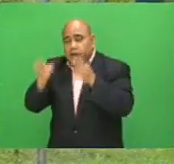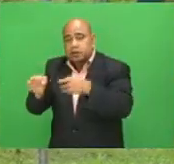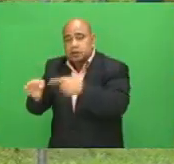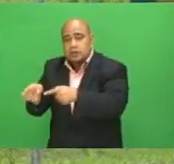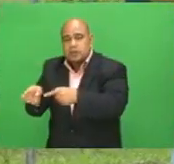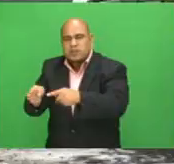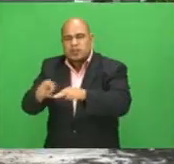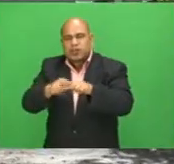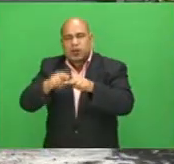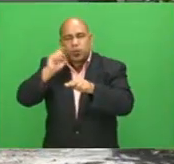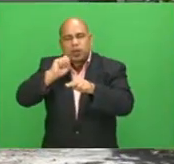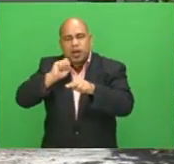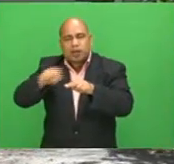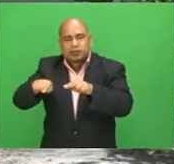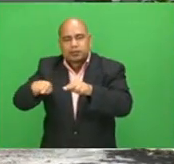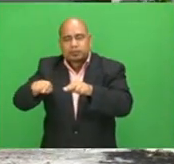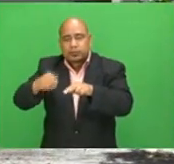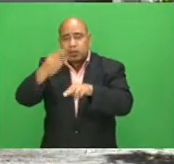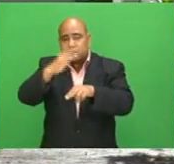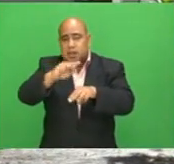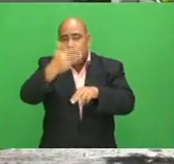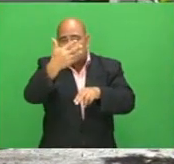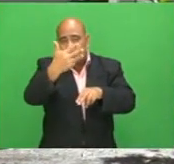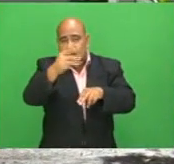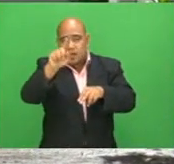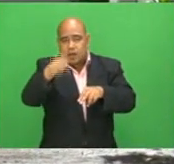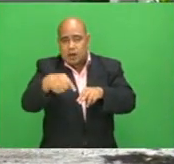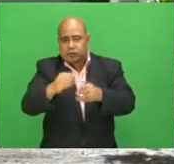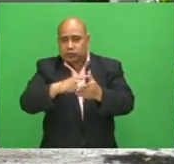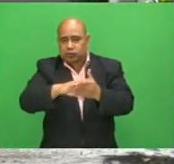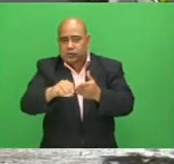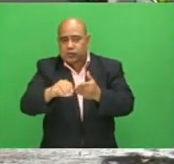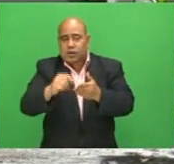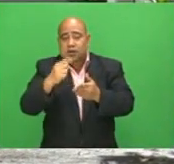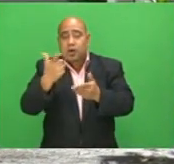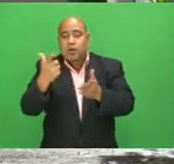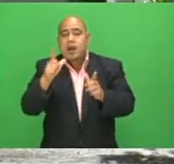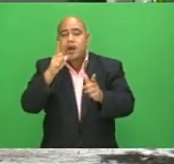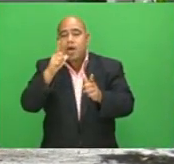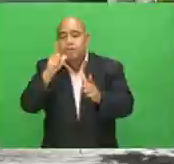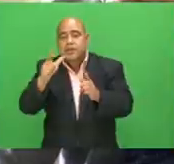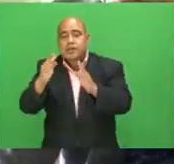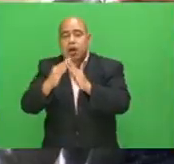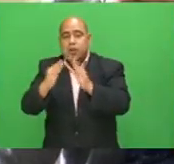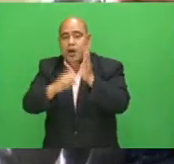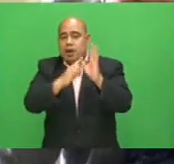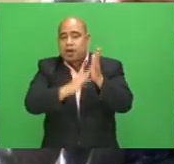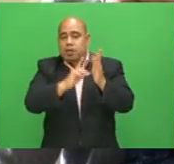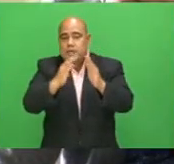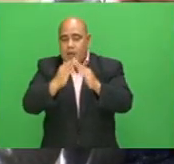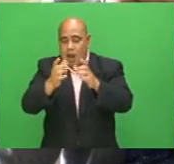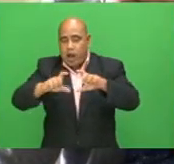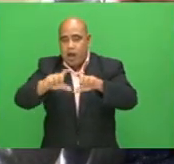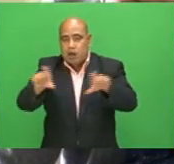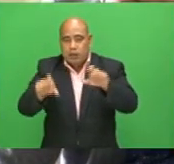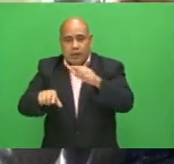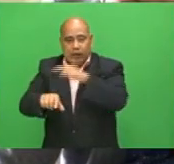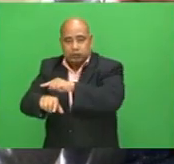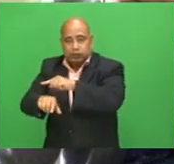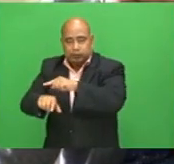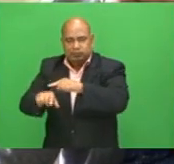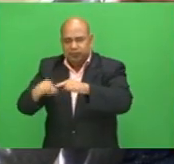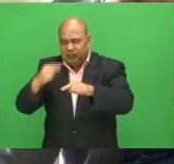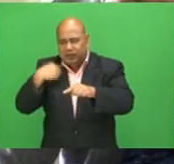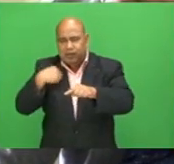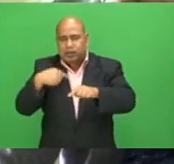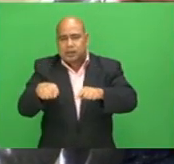$39,000 arrears owed to the Lamy Town Council. We should not be thinking of piling up debts then seeking the government's help to waive them.